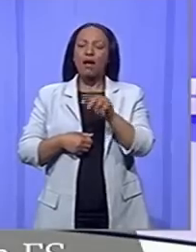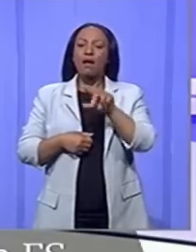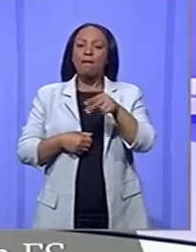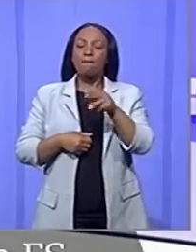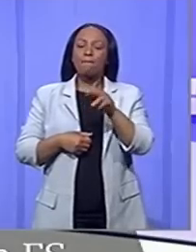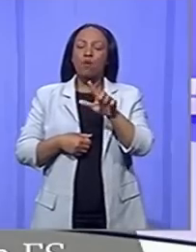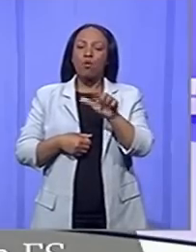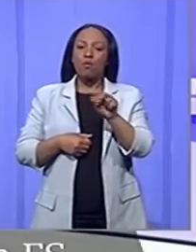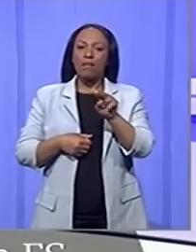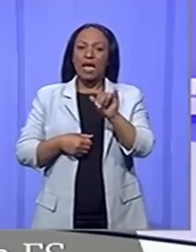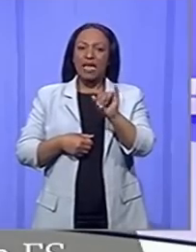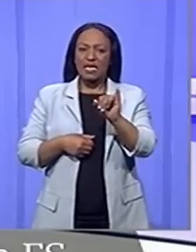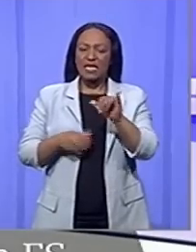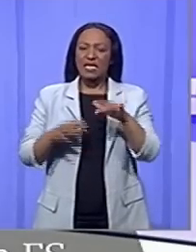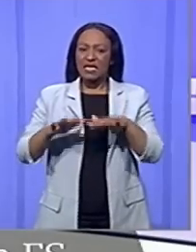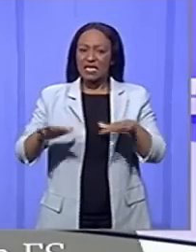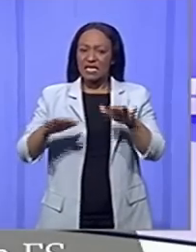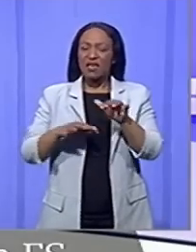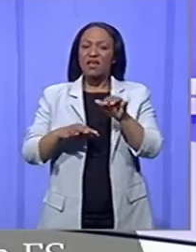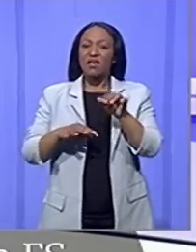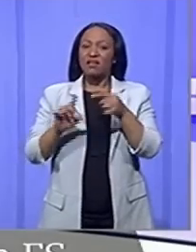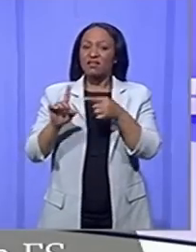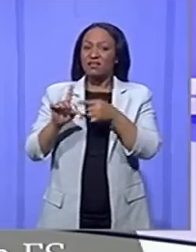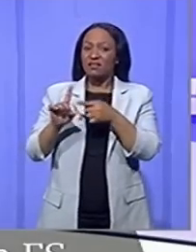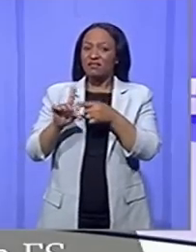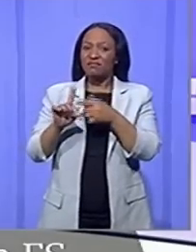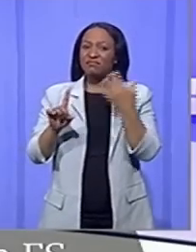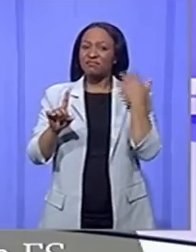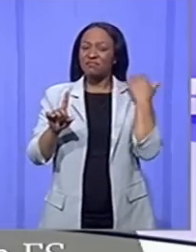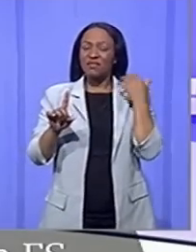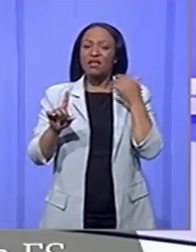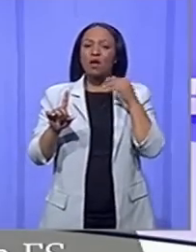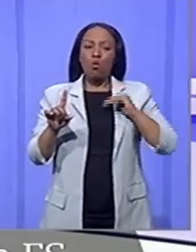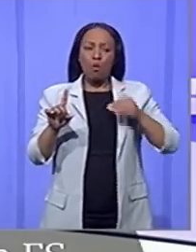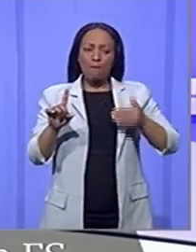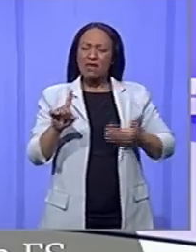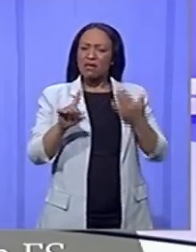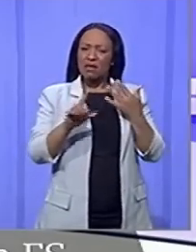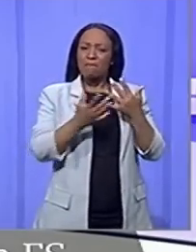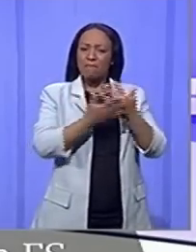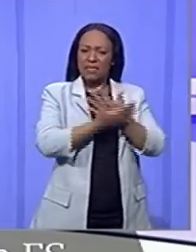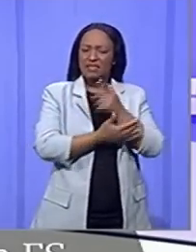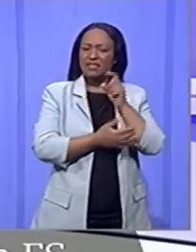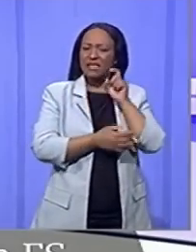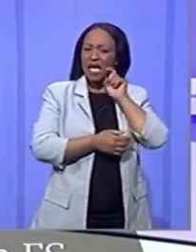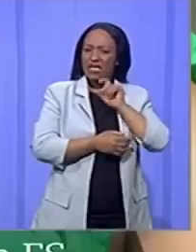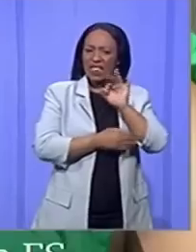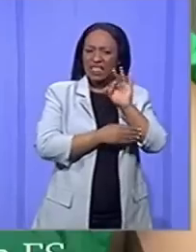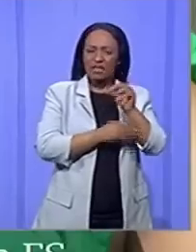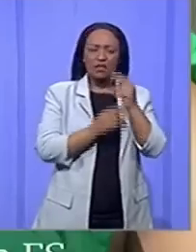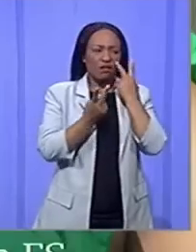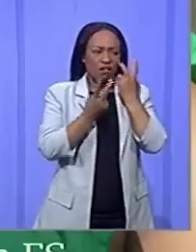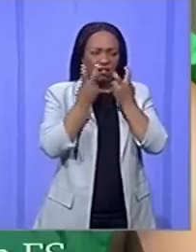latela o nyamela ha Disebo Masupa ya dilemo tse 30 ya neng a ntse a batlwa.